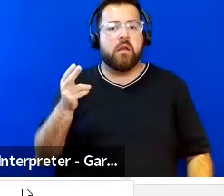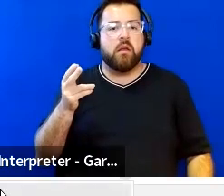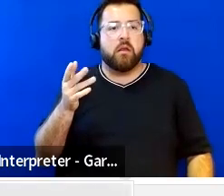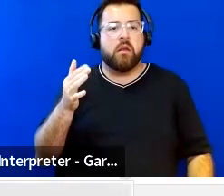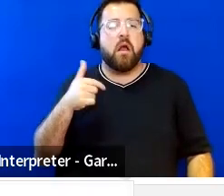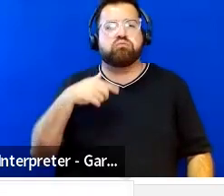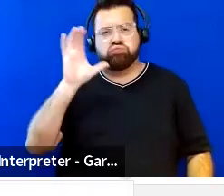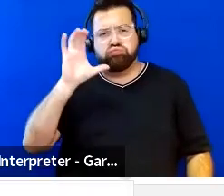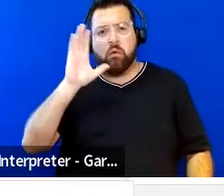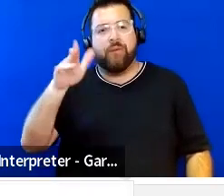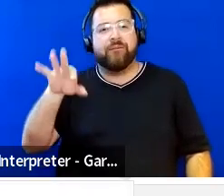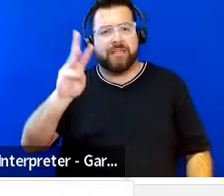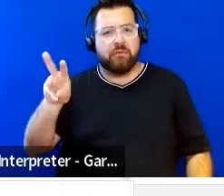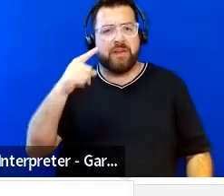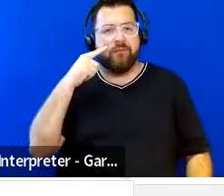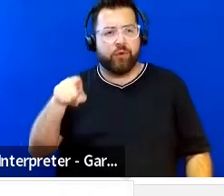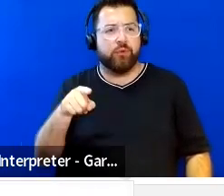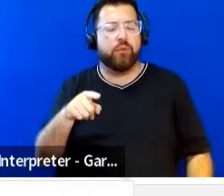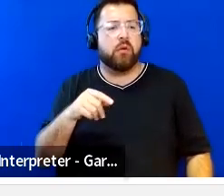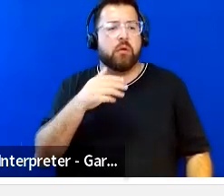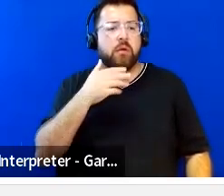going to find the page for you.